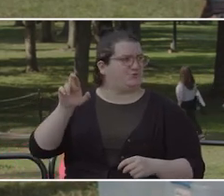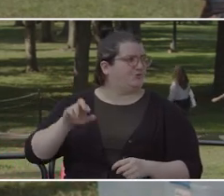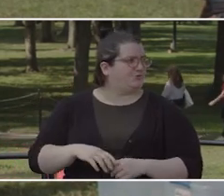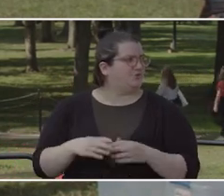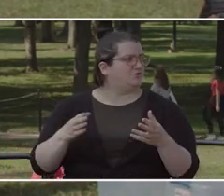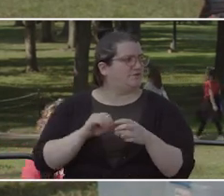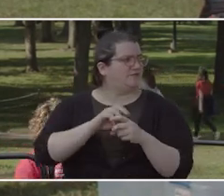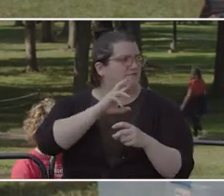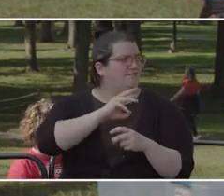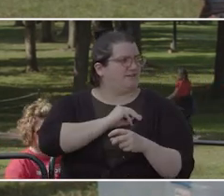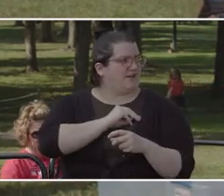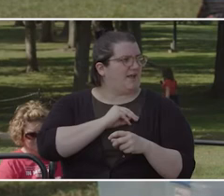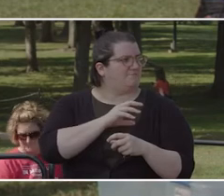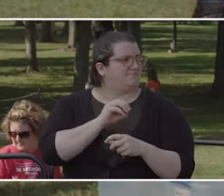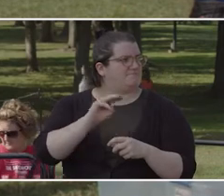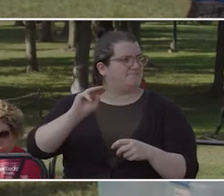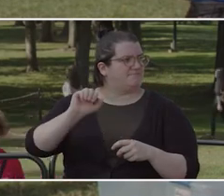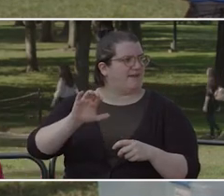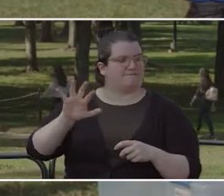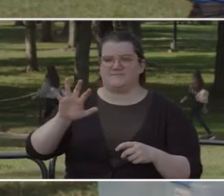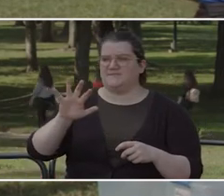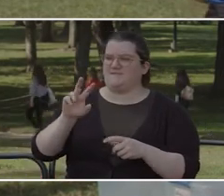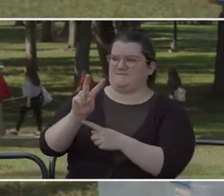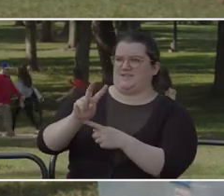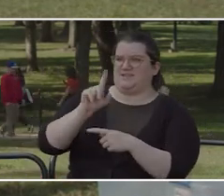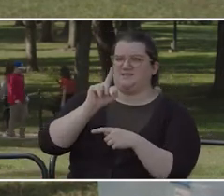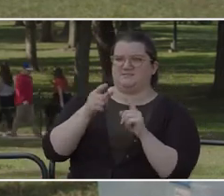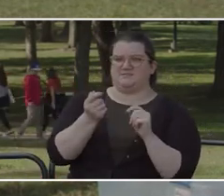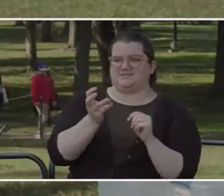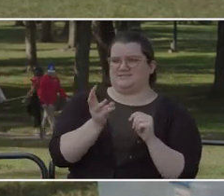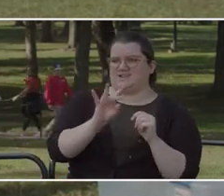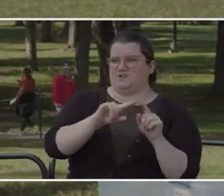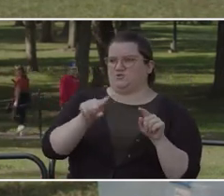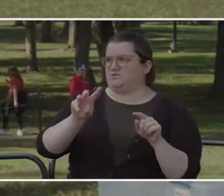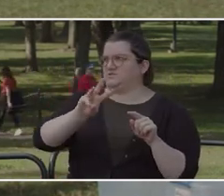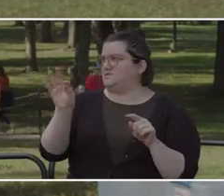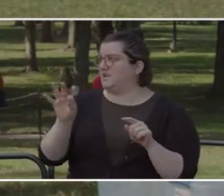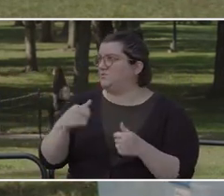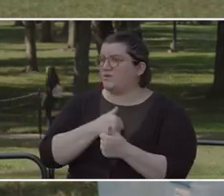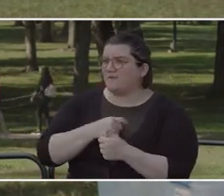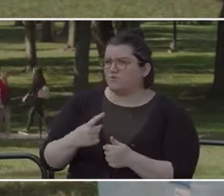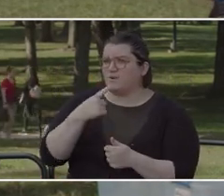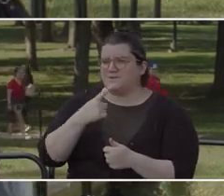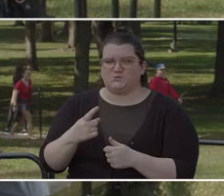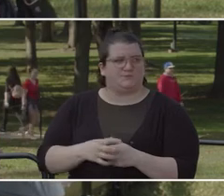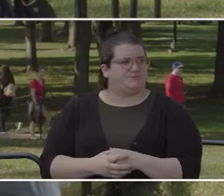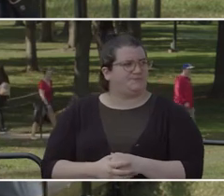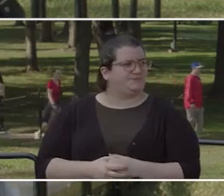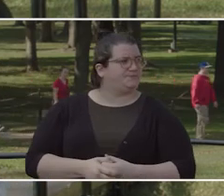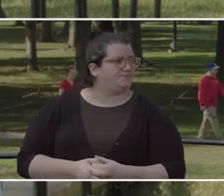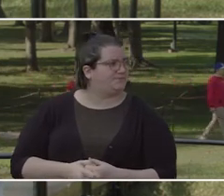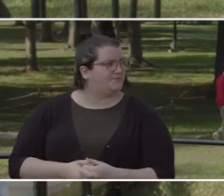Served in Vietnam at MACV from 1968 to 1969. We love and miss you.